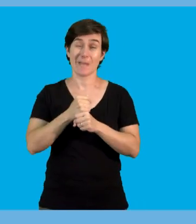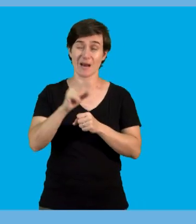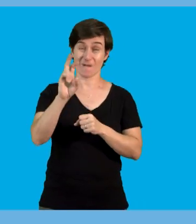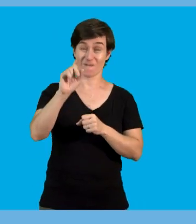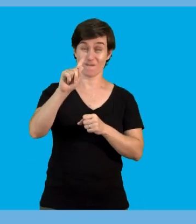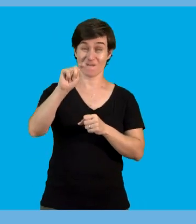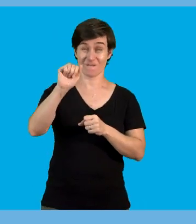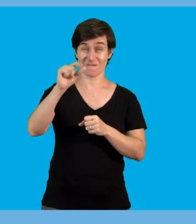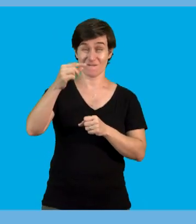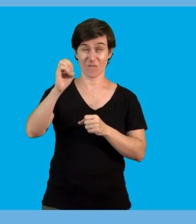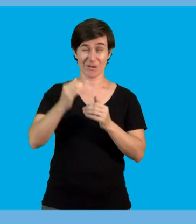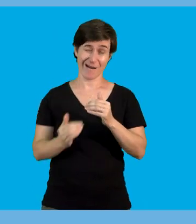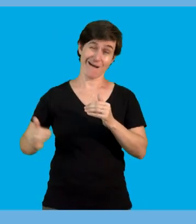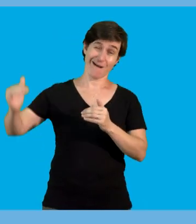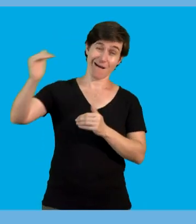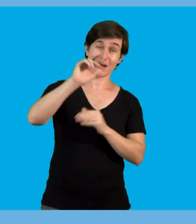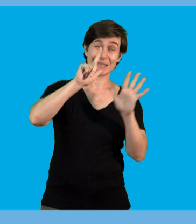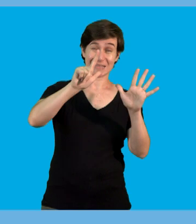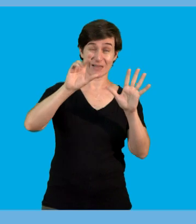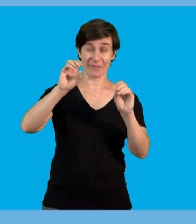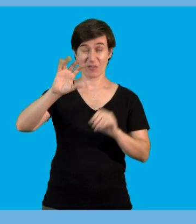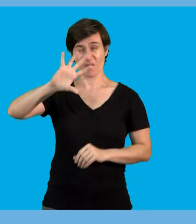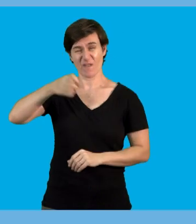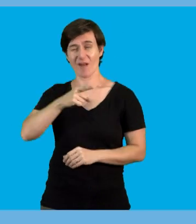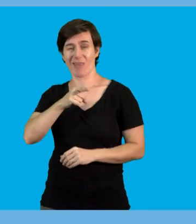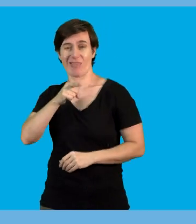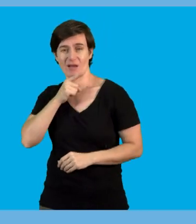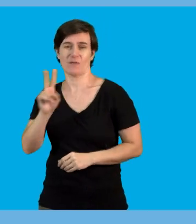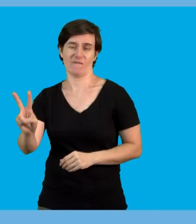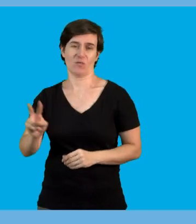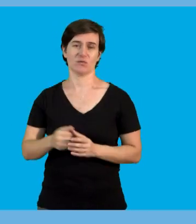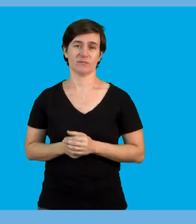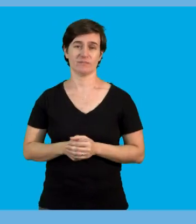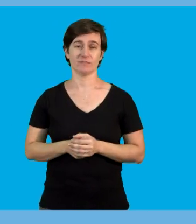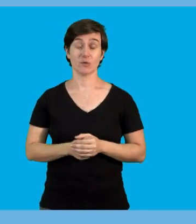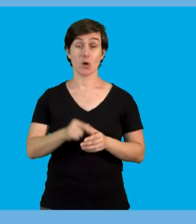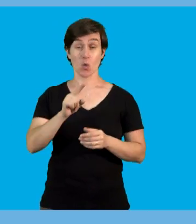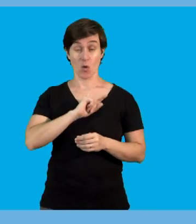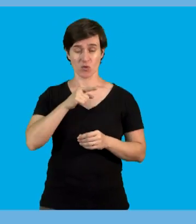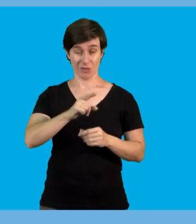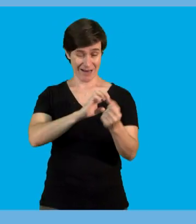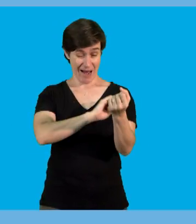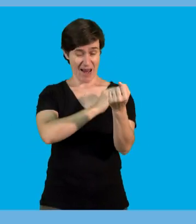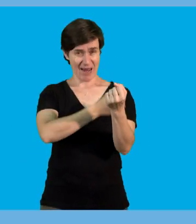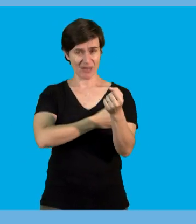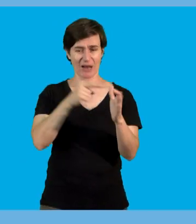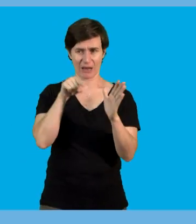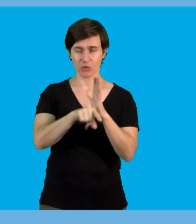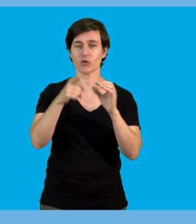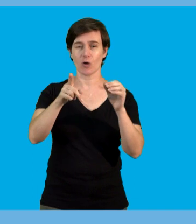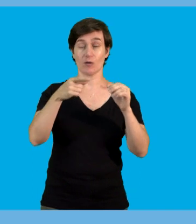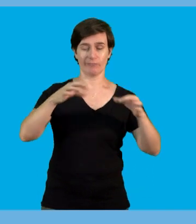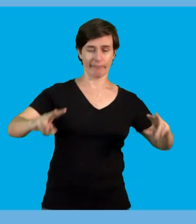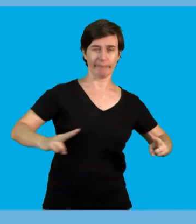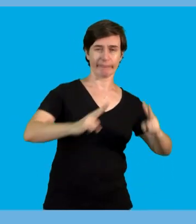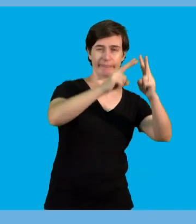as high as 750,000 volts. So we are saying that due to the energy loss, remember, as we are